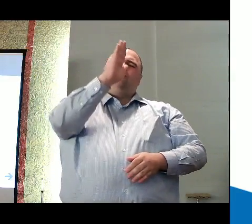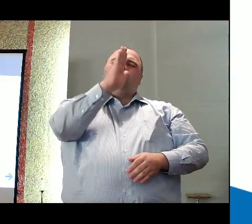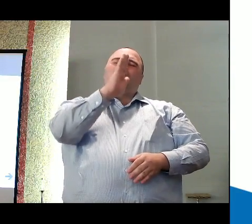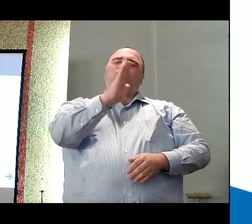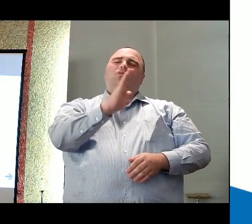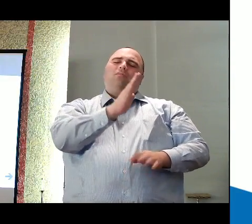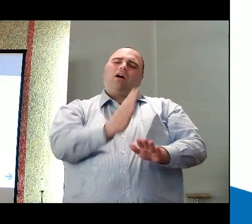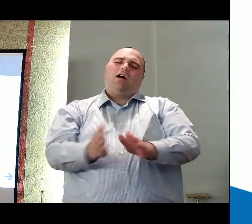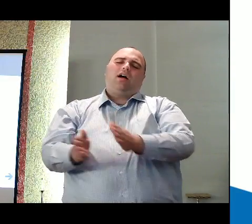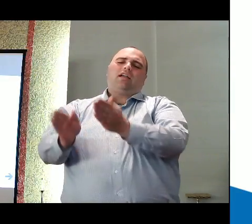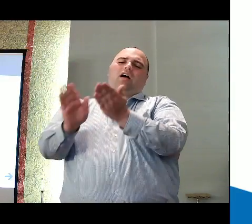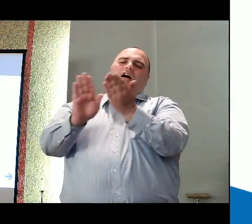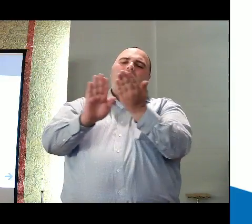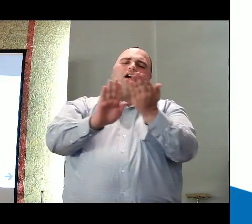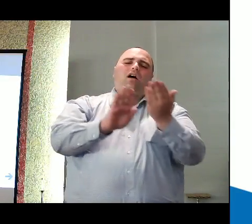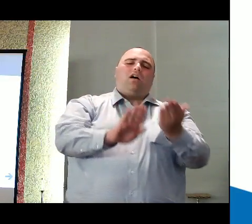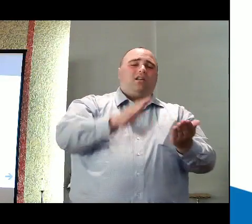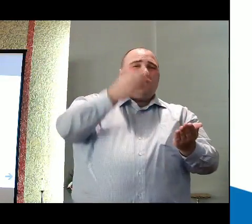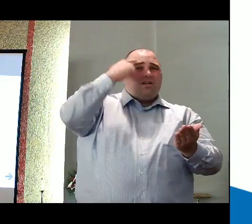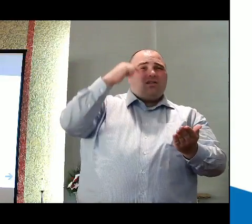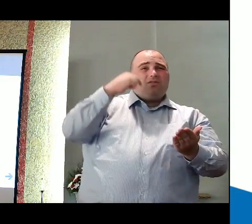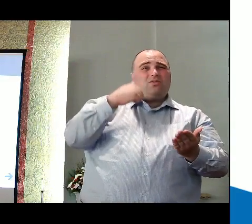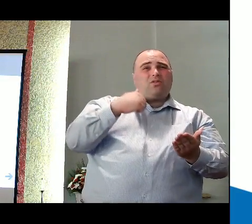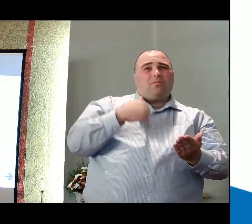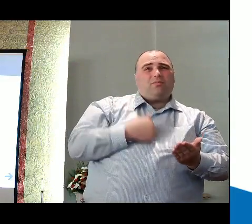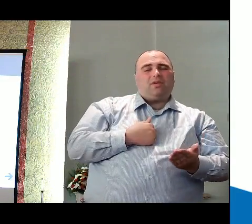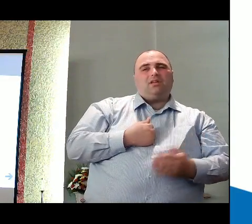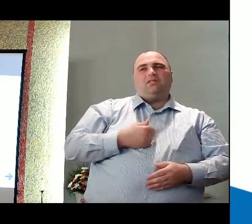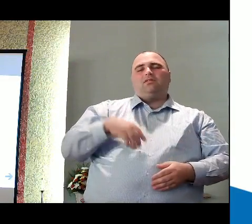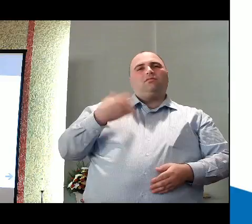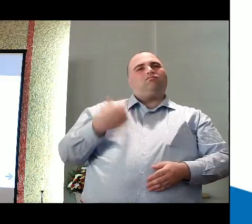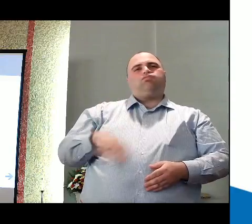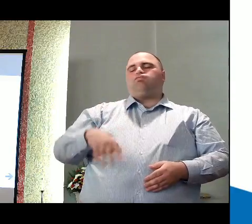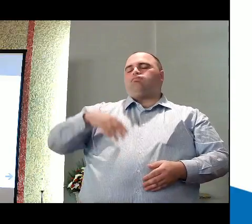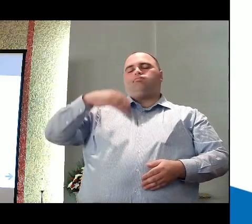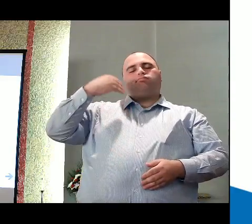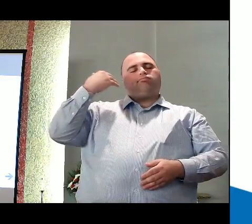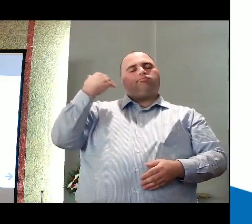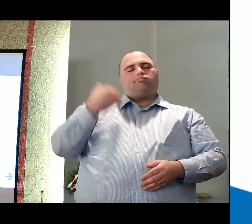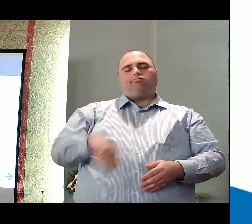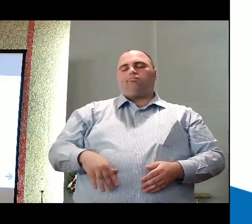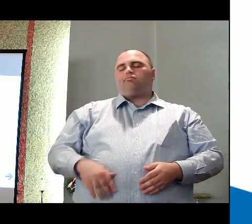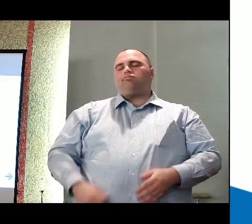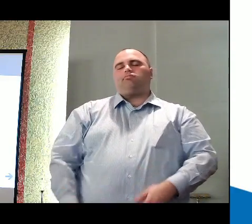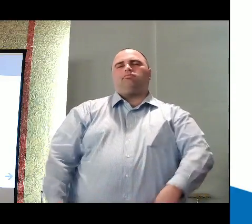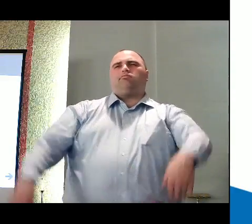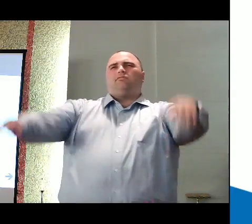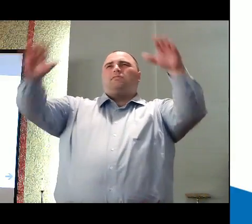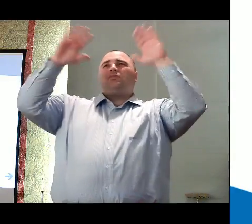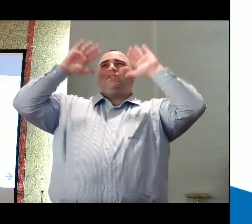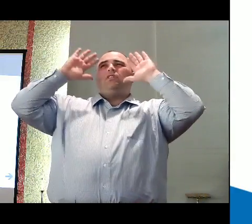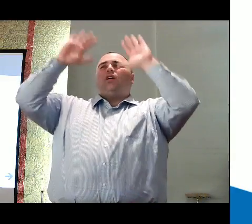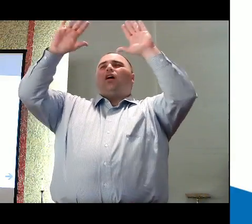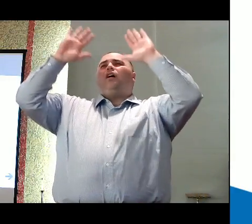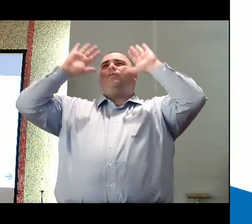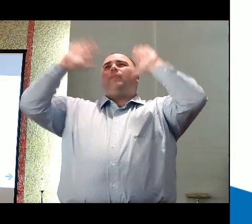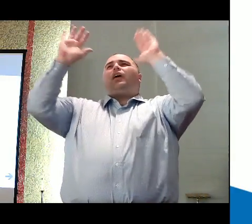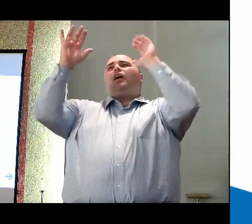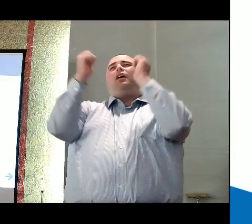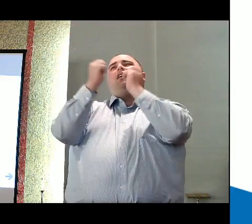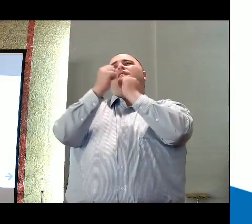You, my God, would die for me?